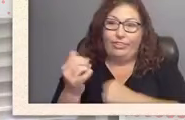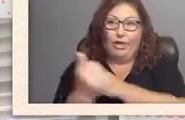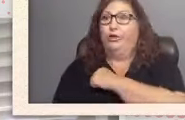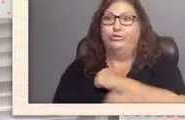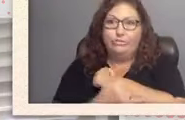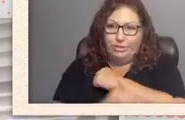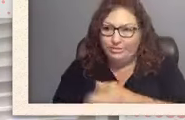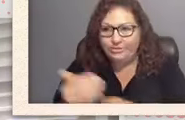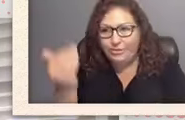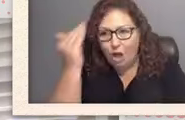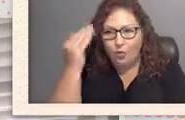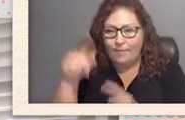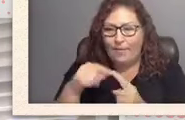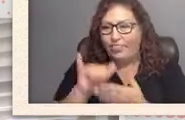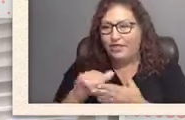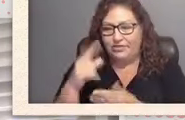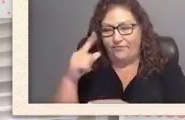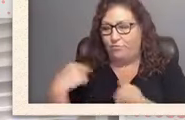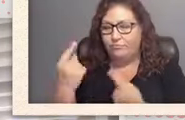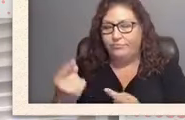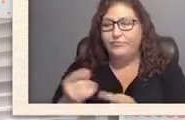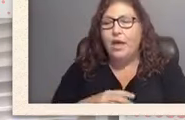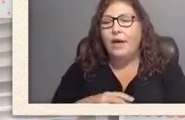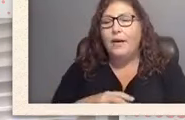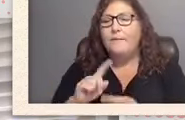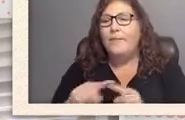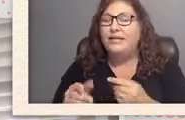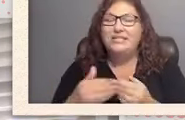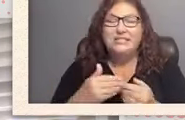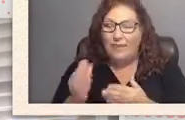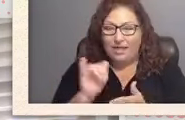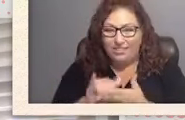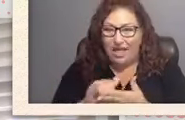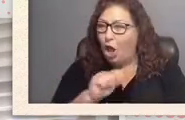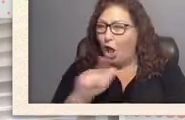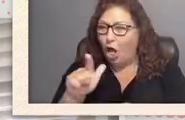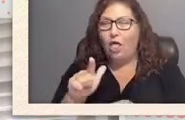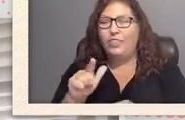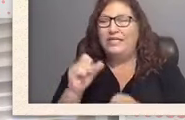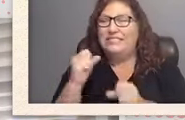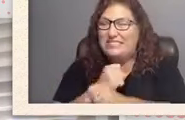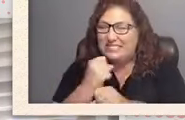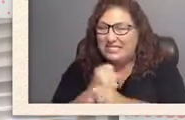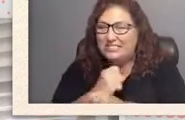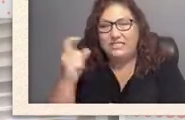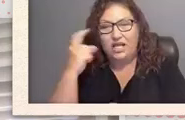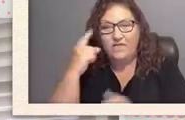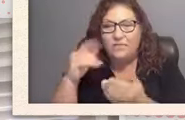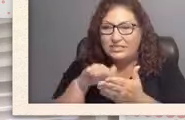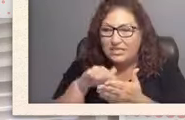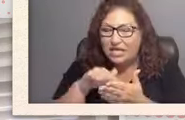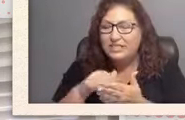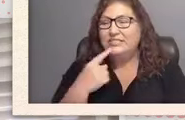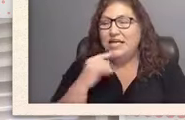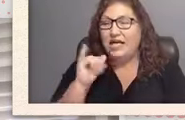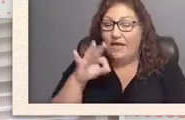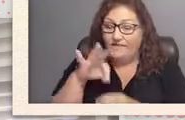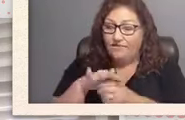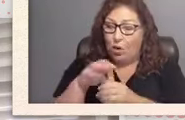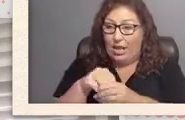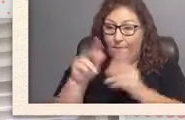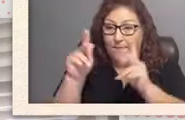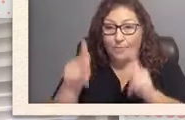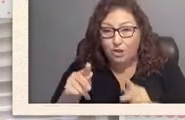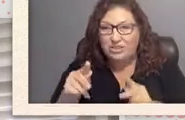eons. Despite that fact, all of the statistics, all of the government studies say that this voting in person, there are